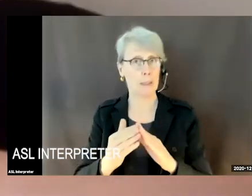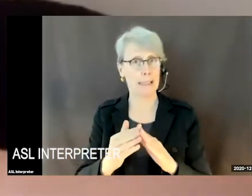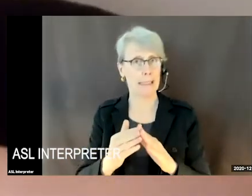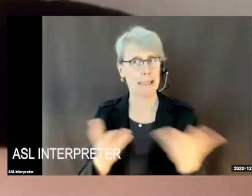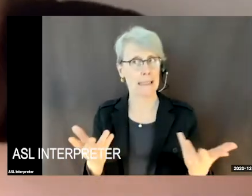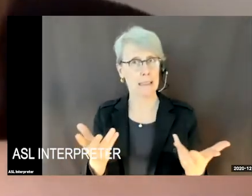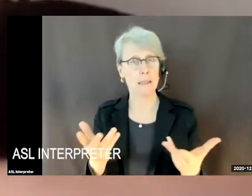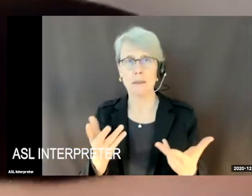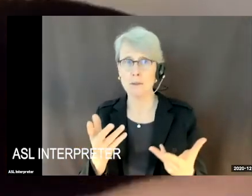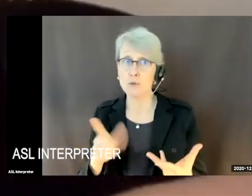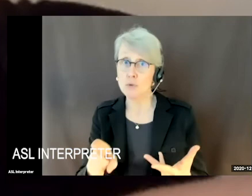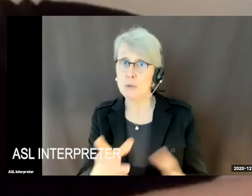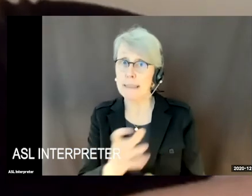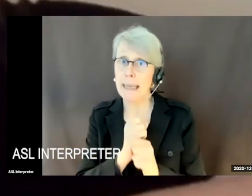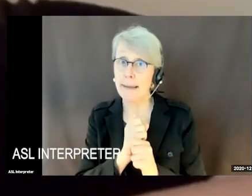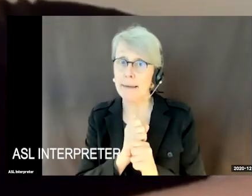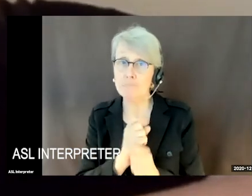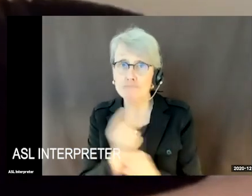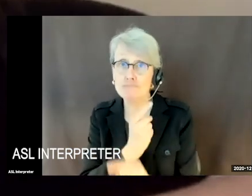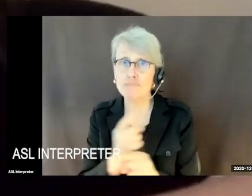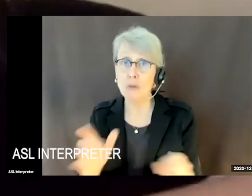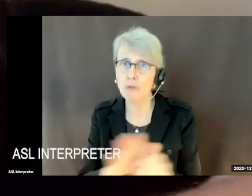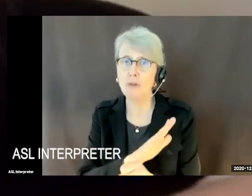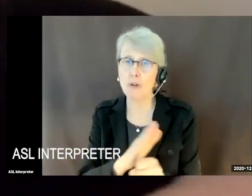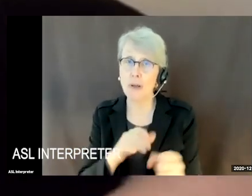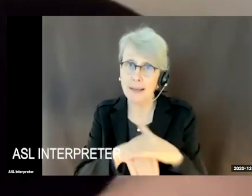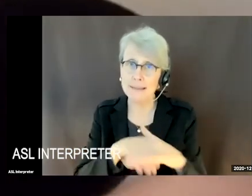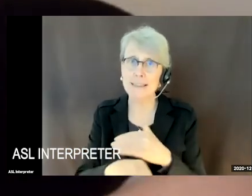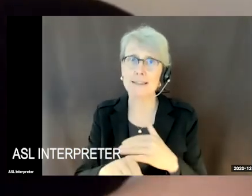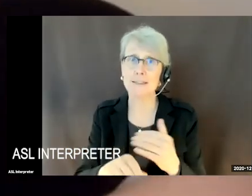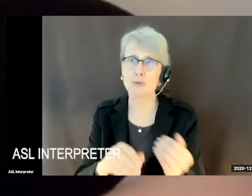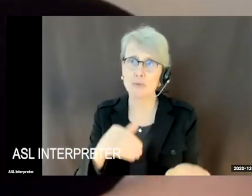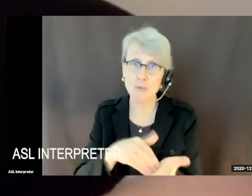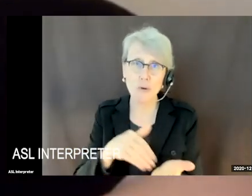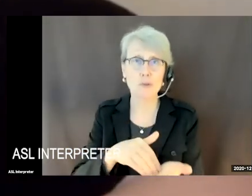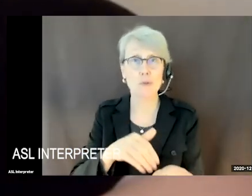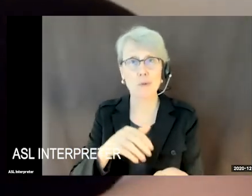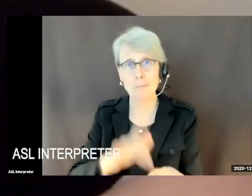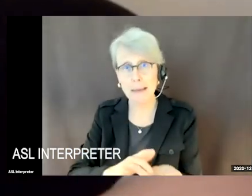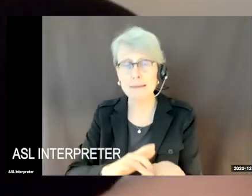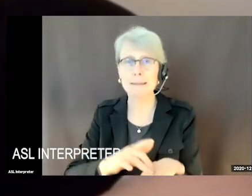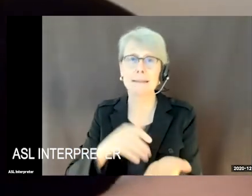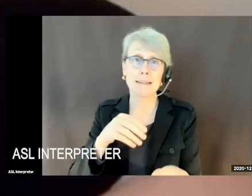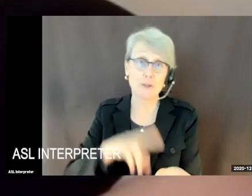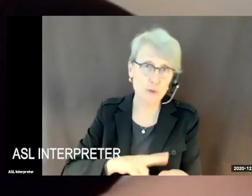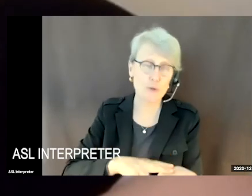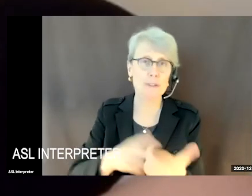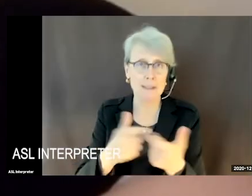How are we, the disabled community, supposed to get proper care when we are